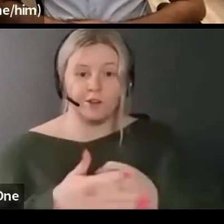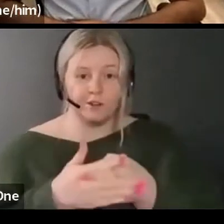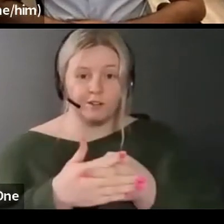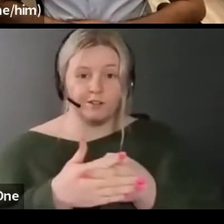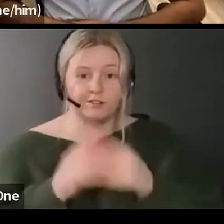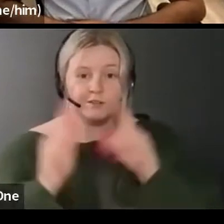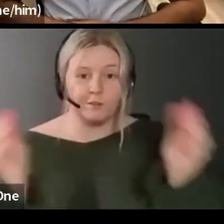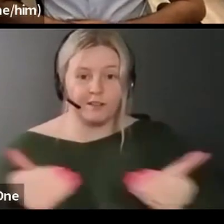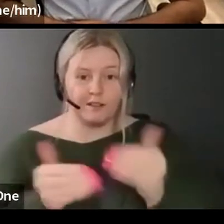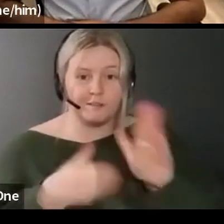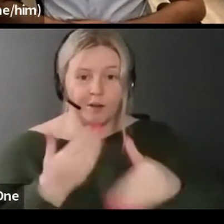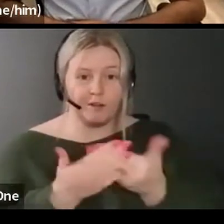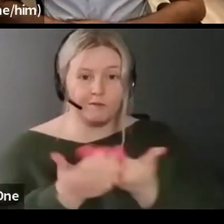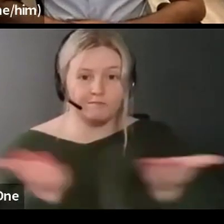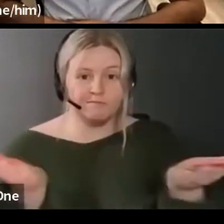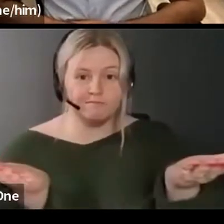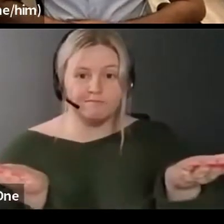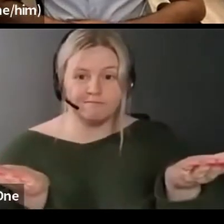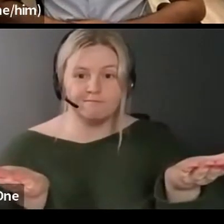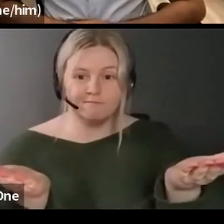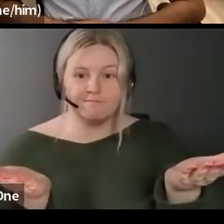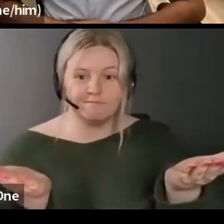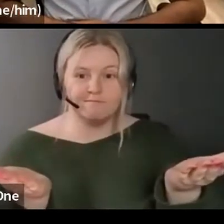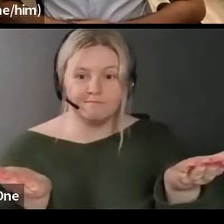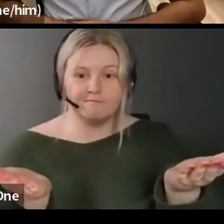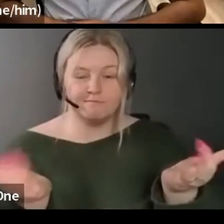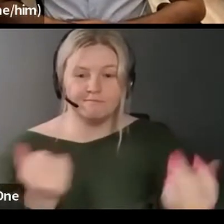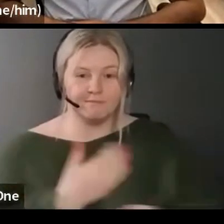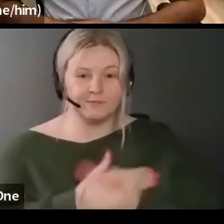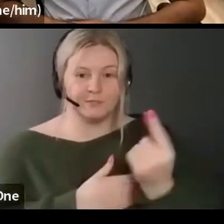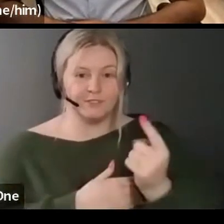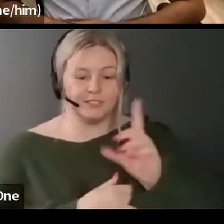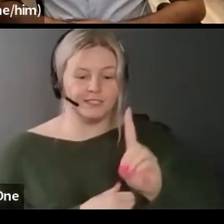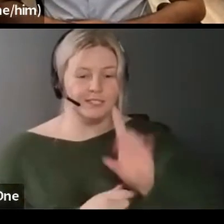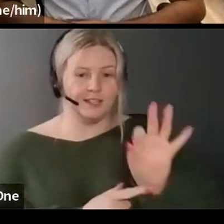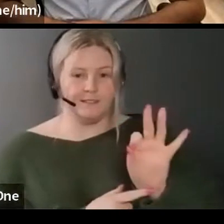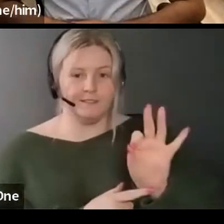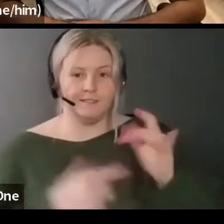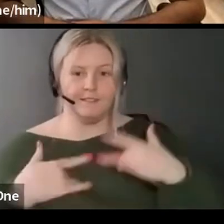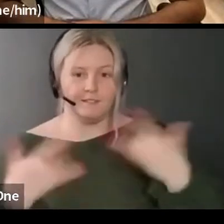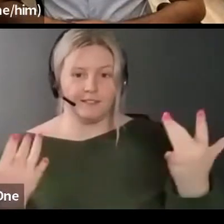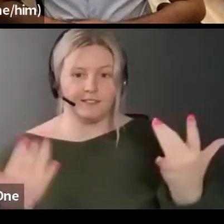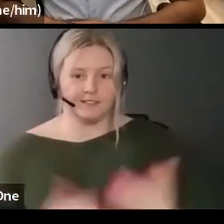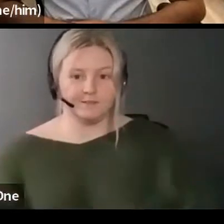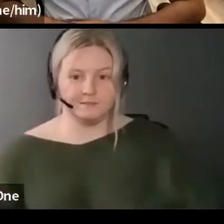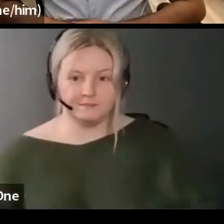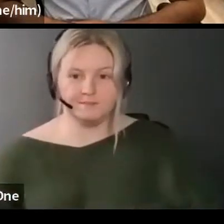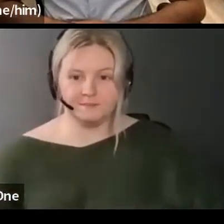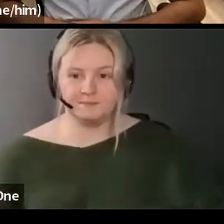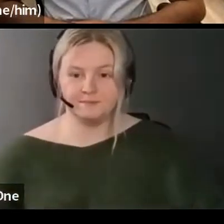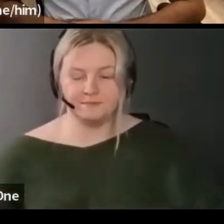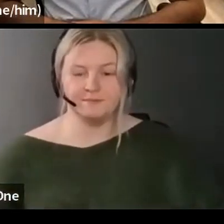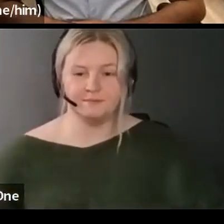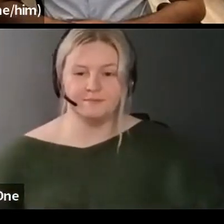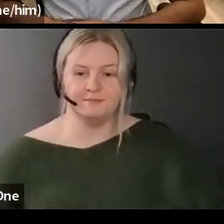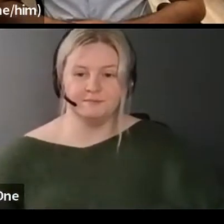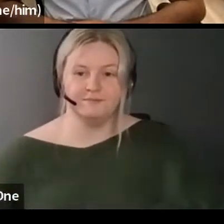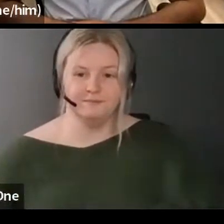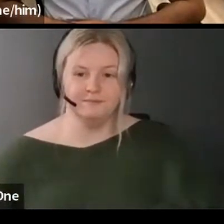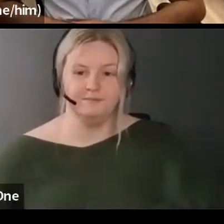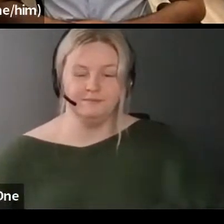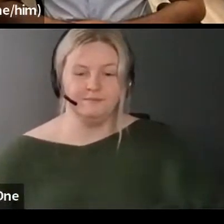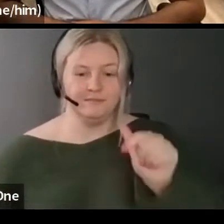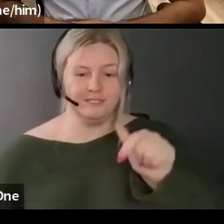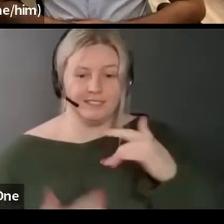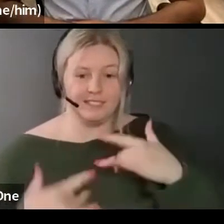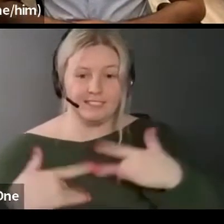welcome everyone to the Disability Filibuster. This is broadcast number